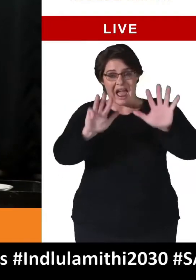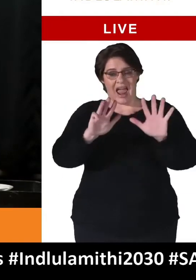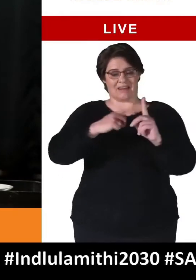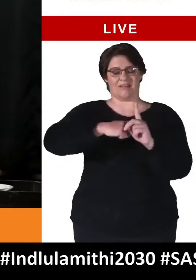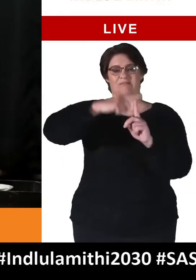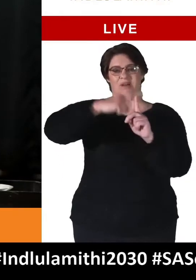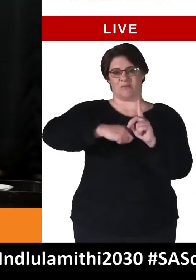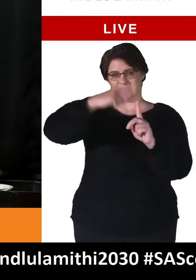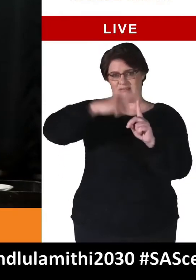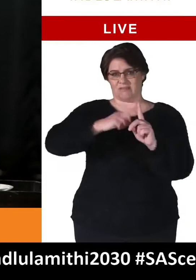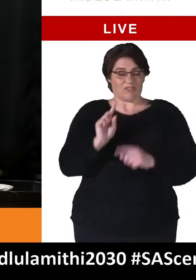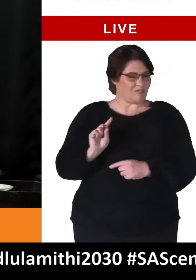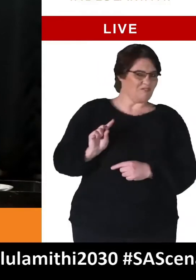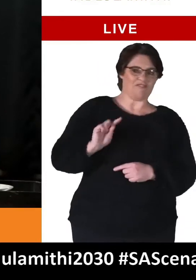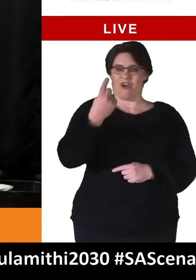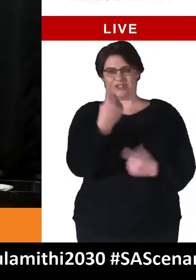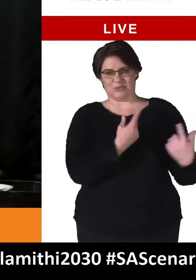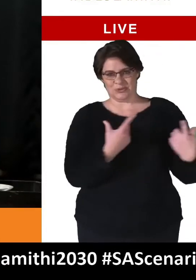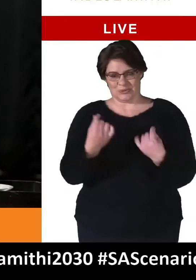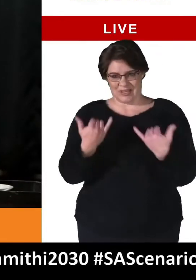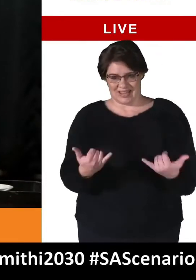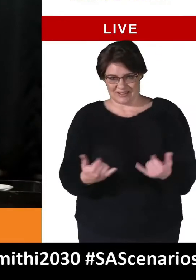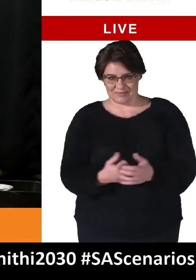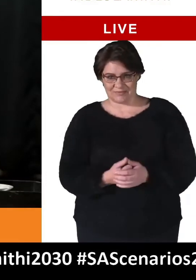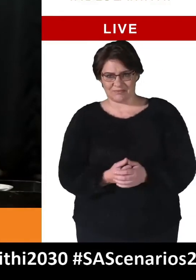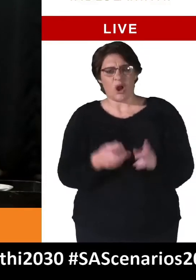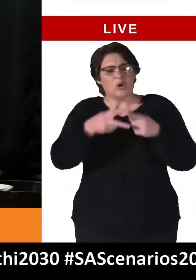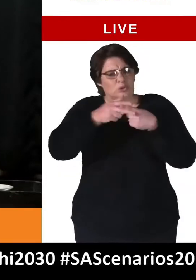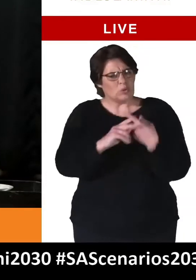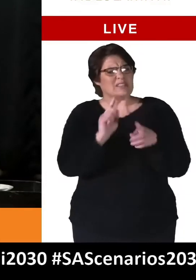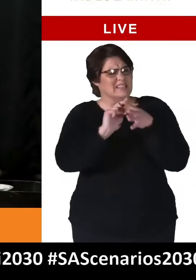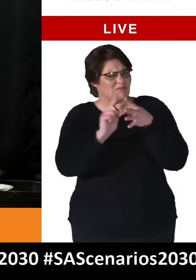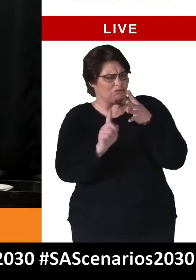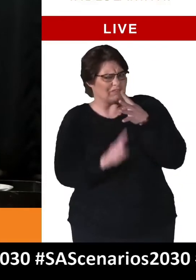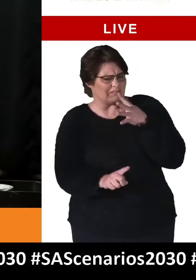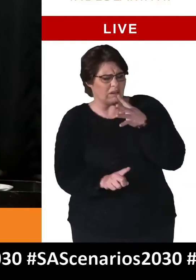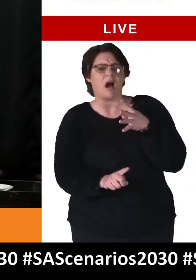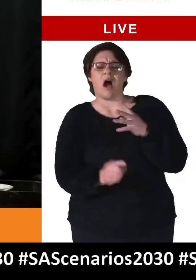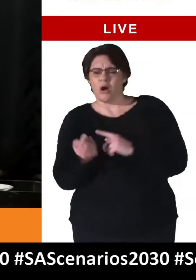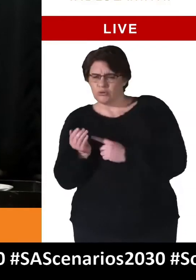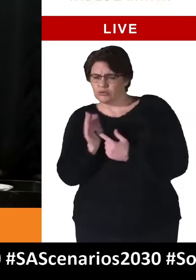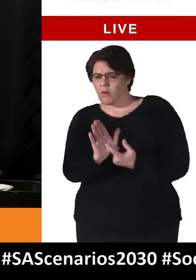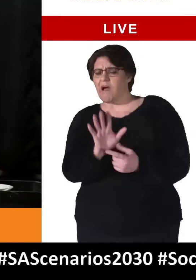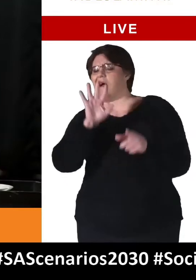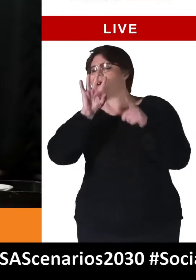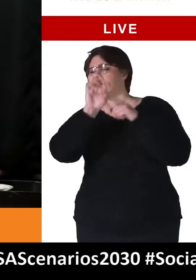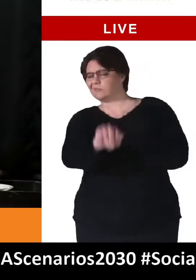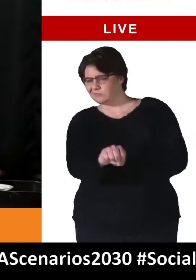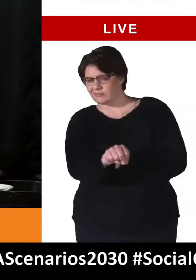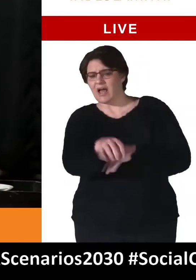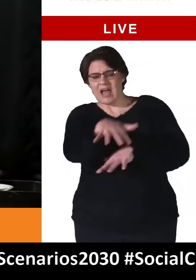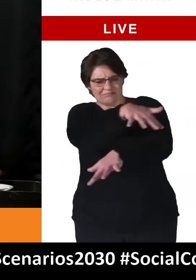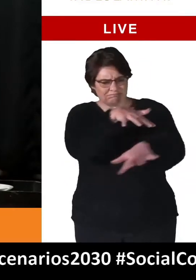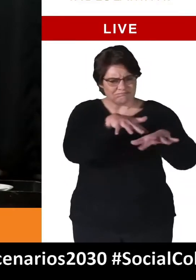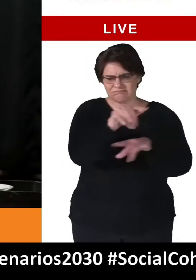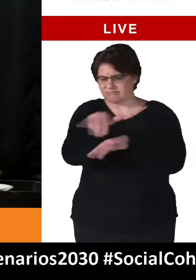the first that we're doing here. These tools will, for the first time, show us how the